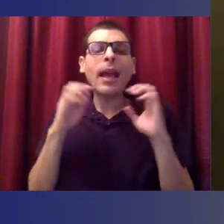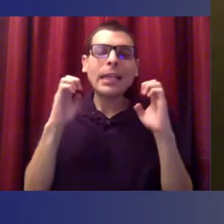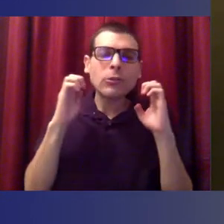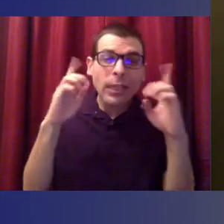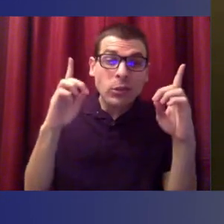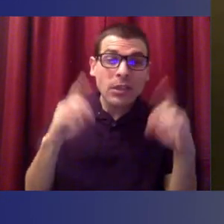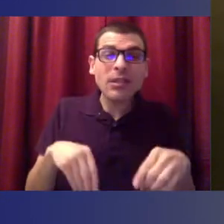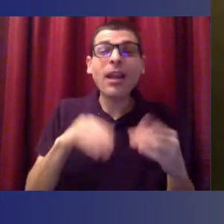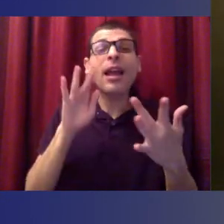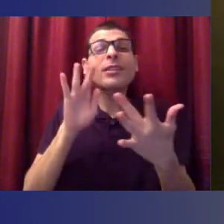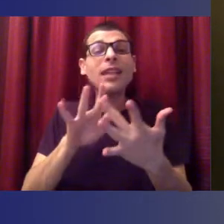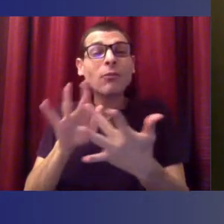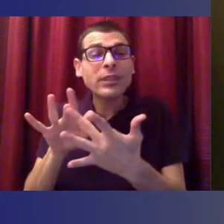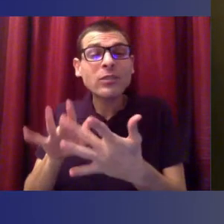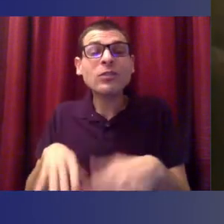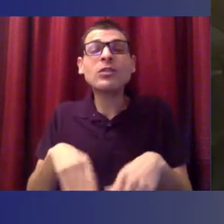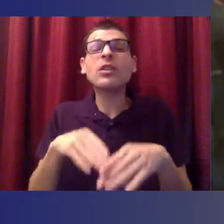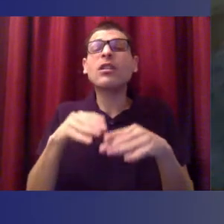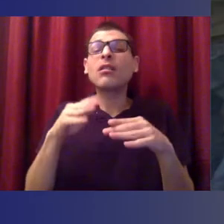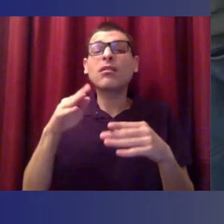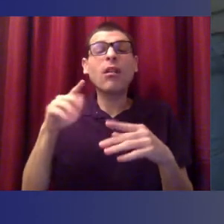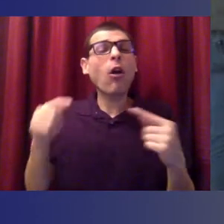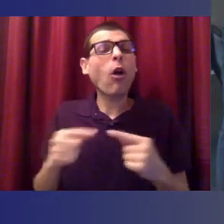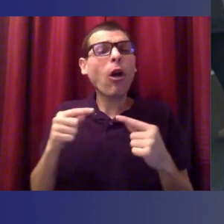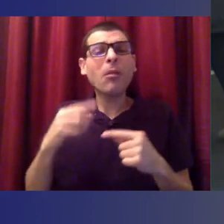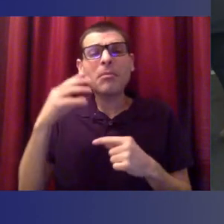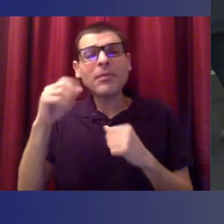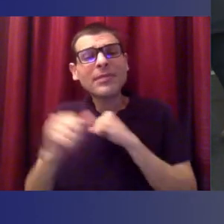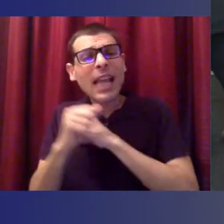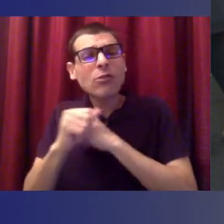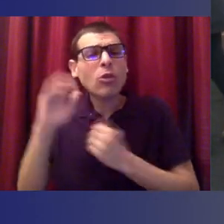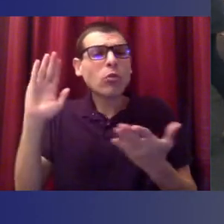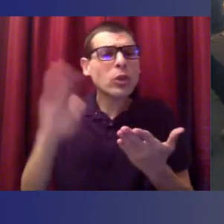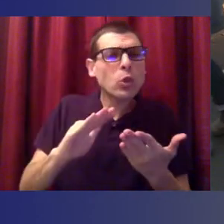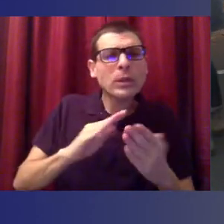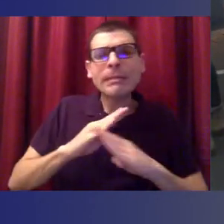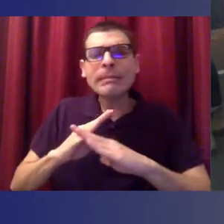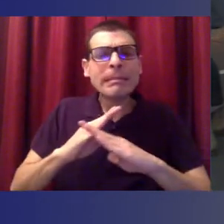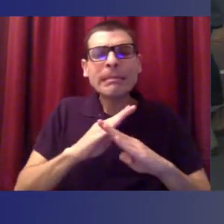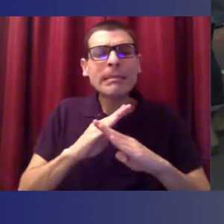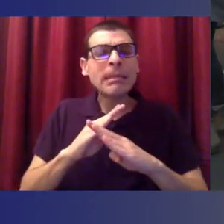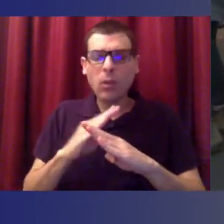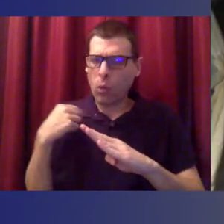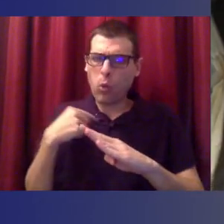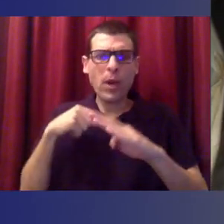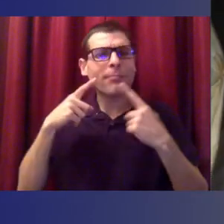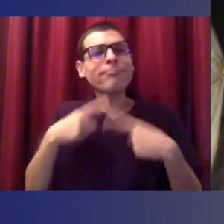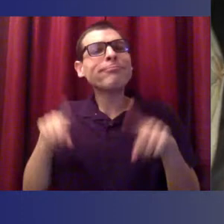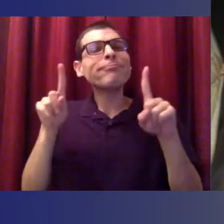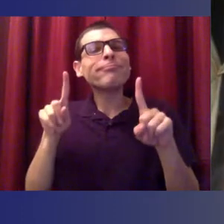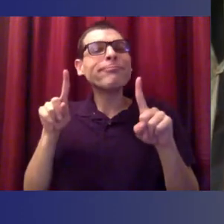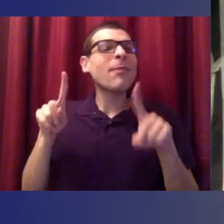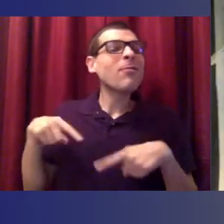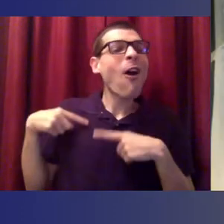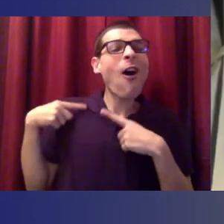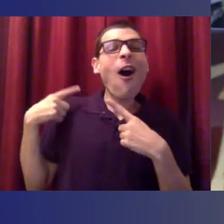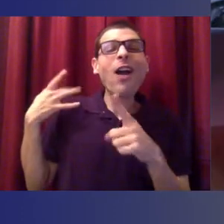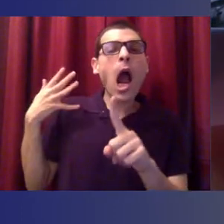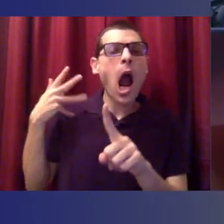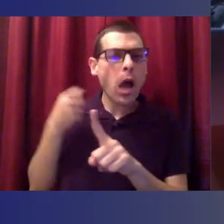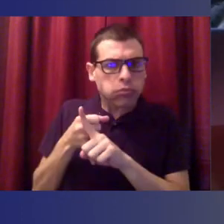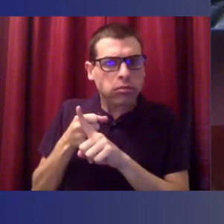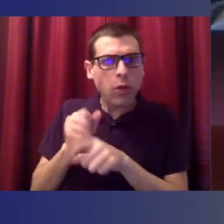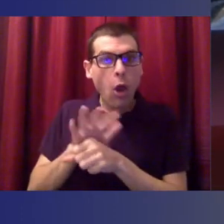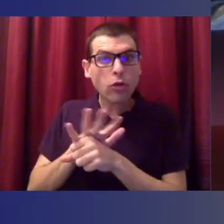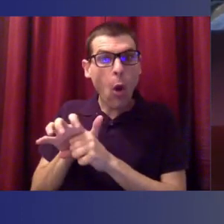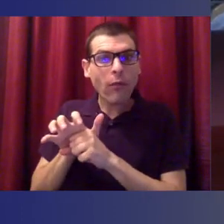harm reduction, and so much more. Well, that is until this past year, when the pandemic threw a spotlight onto the breadth and